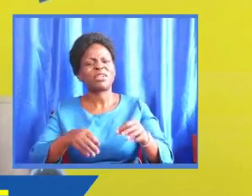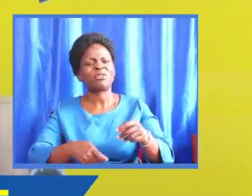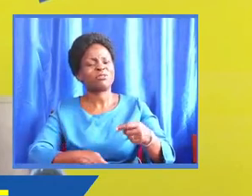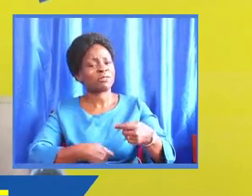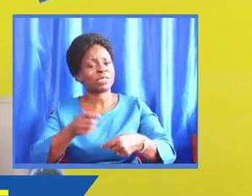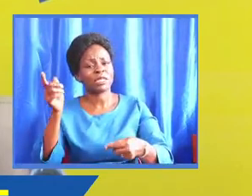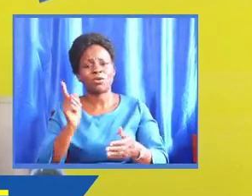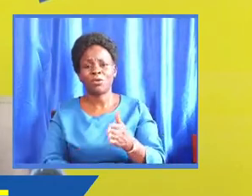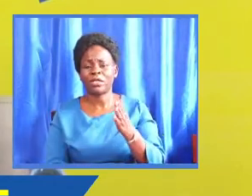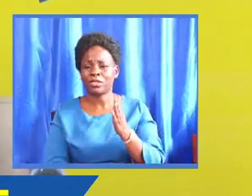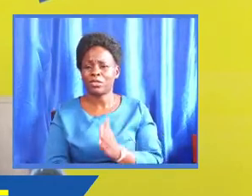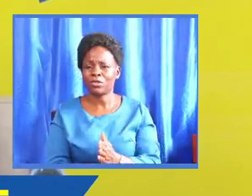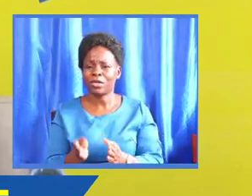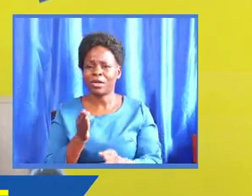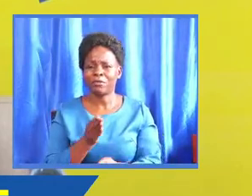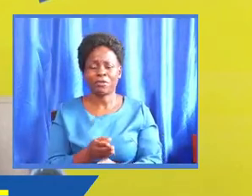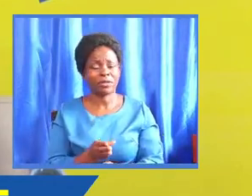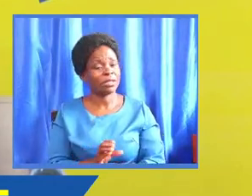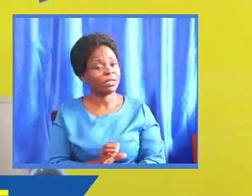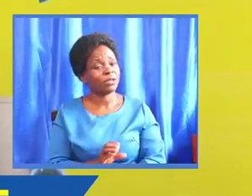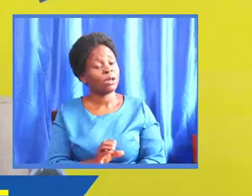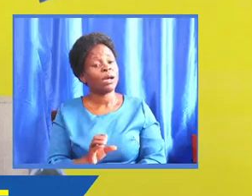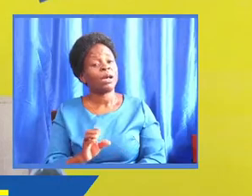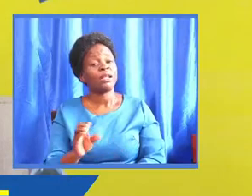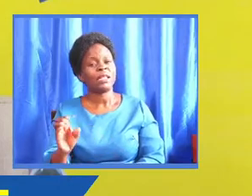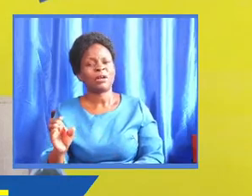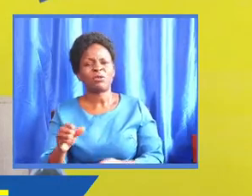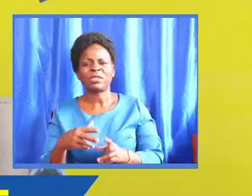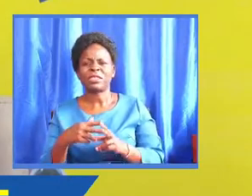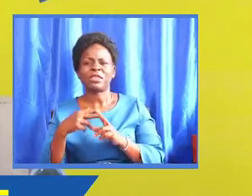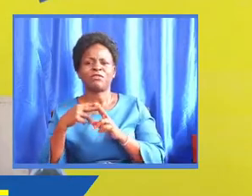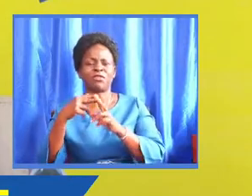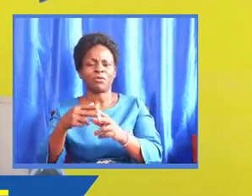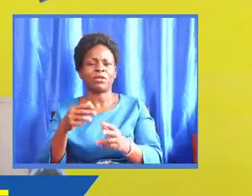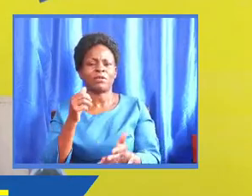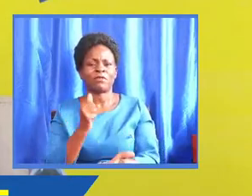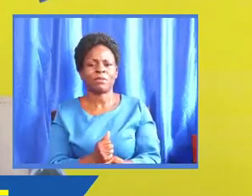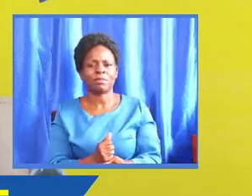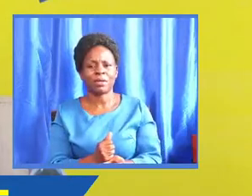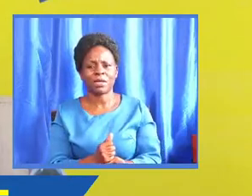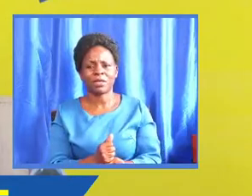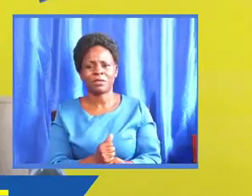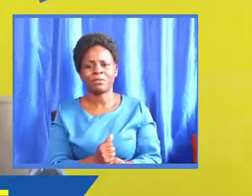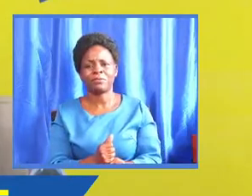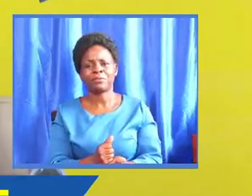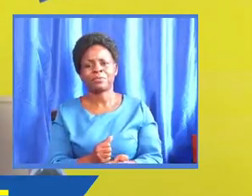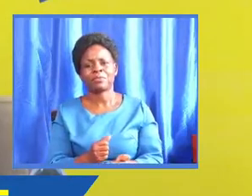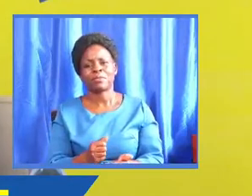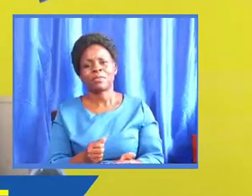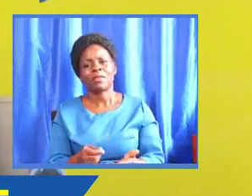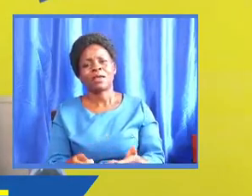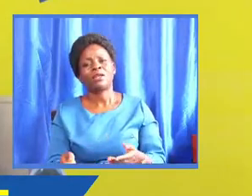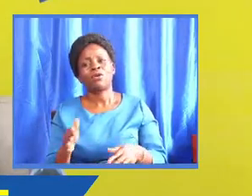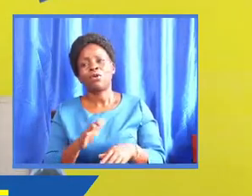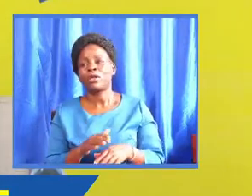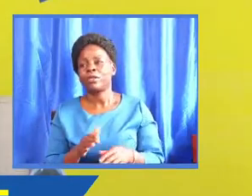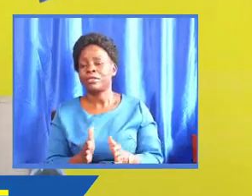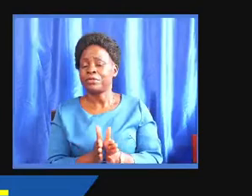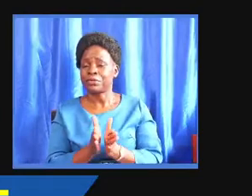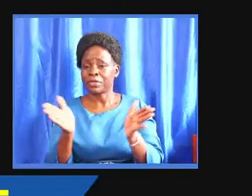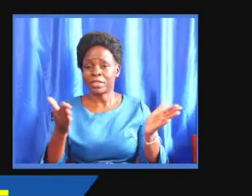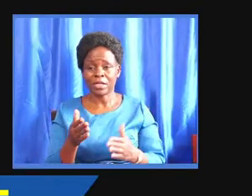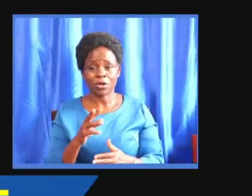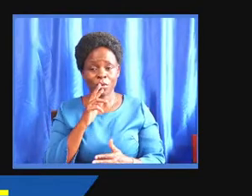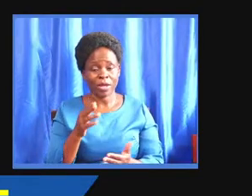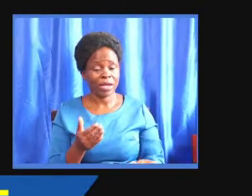have built. And it's going to cost you, especially if you're borrowing from the bank. And I could go on and on and on, but generally, where we are